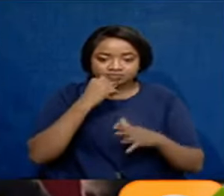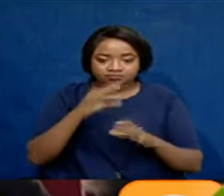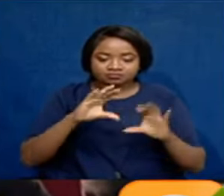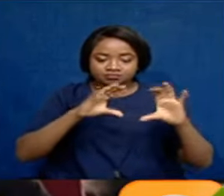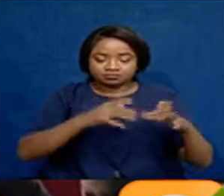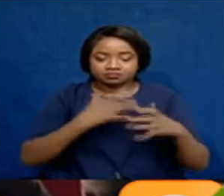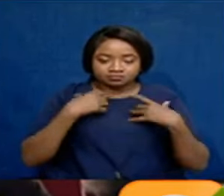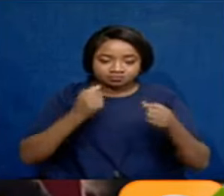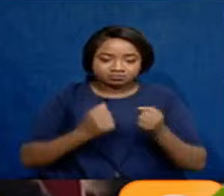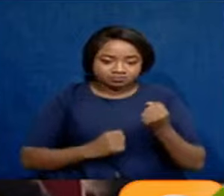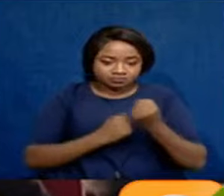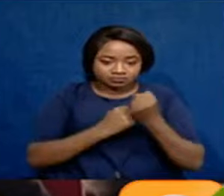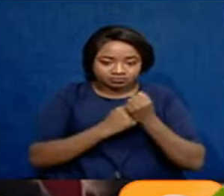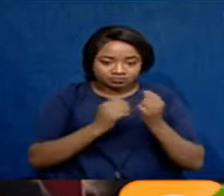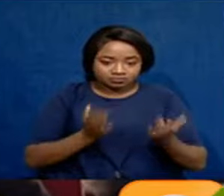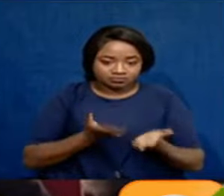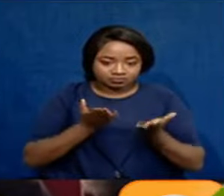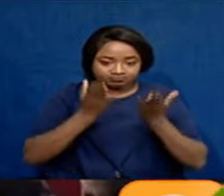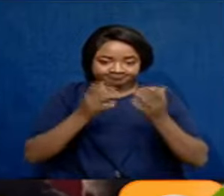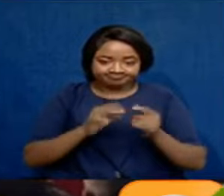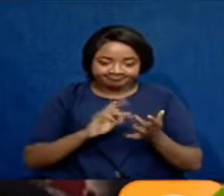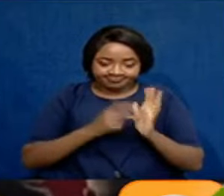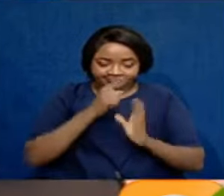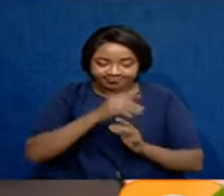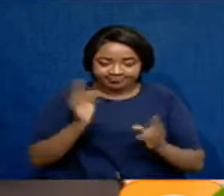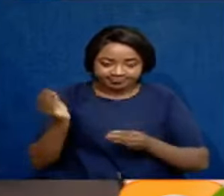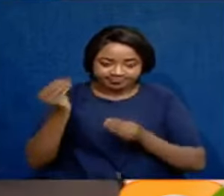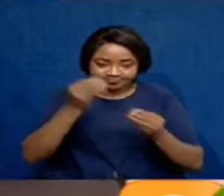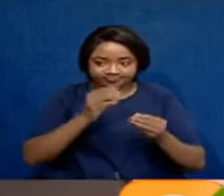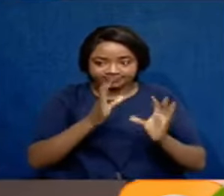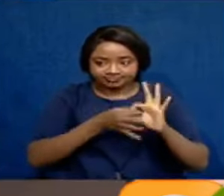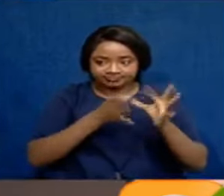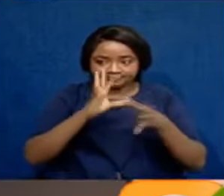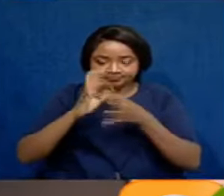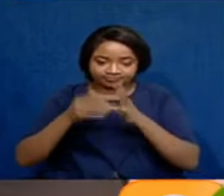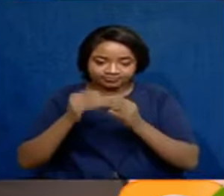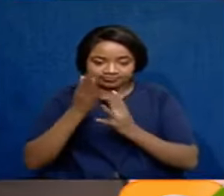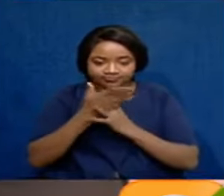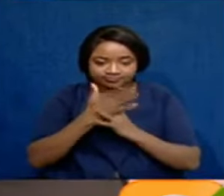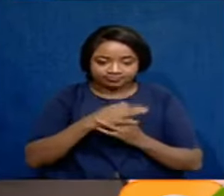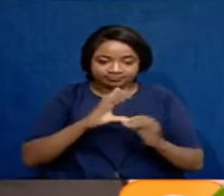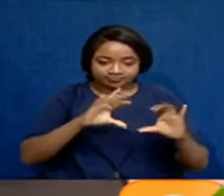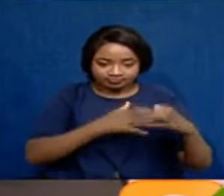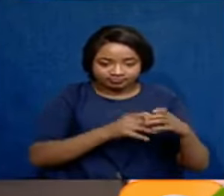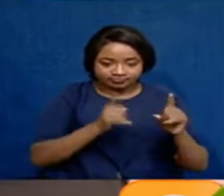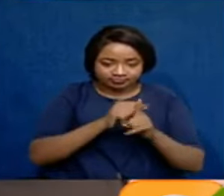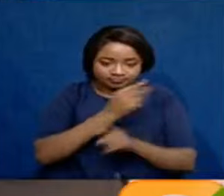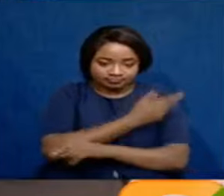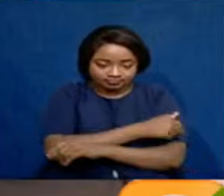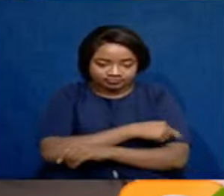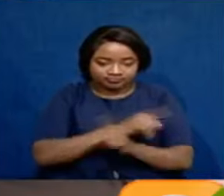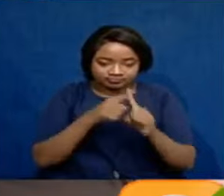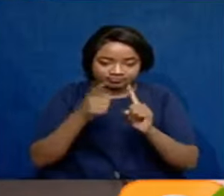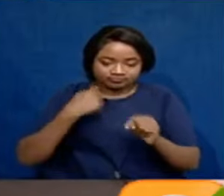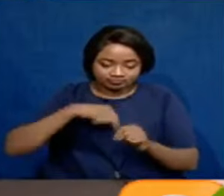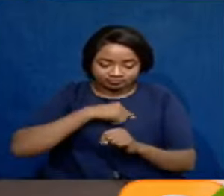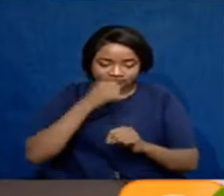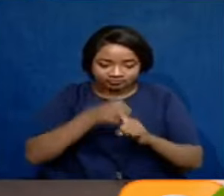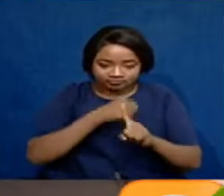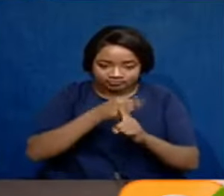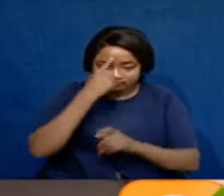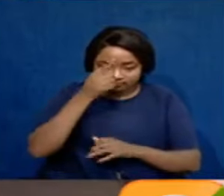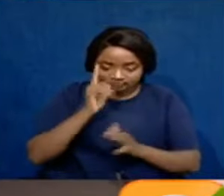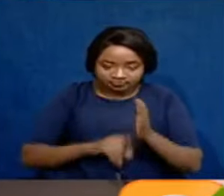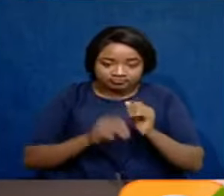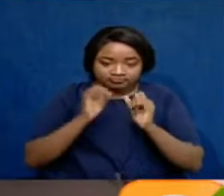So that acts like a linkage between the community and the hospital. So what we are calling for action, or what we are pushing for, is that if there